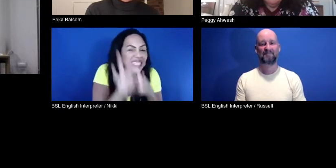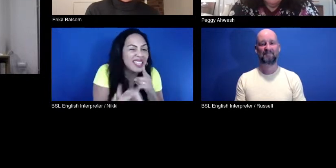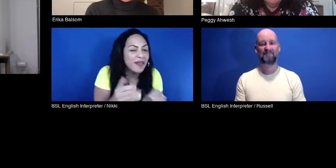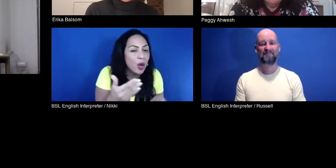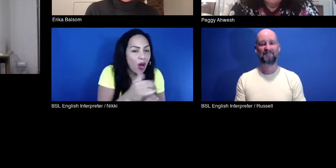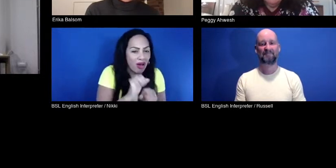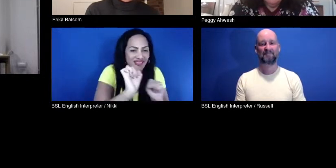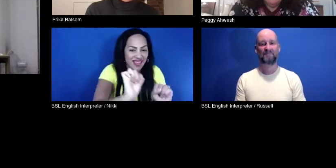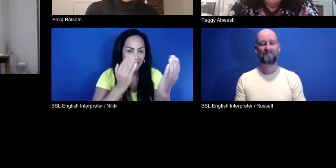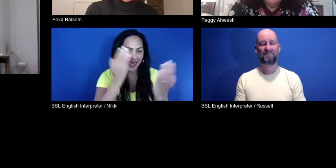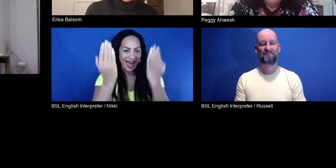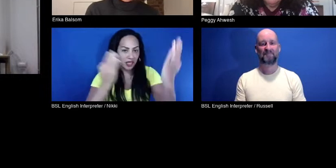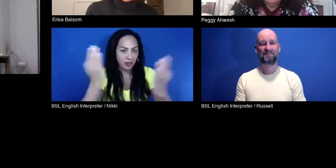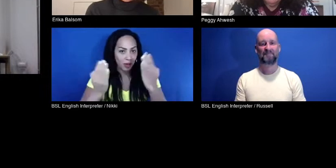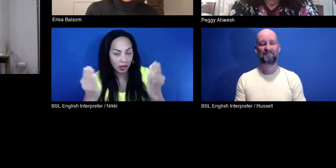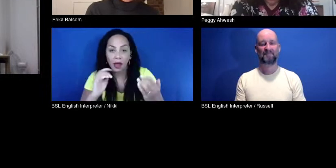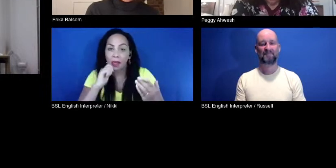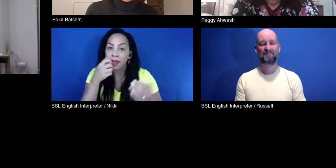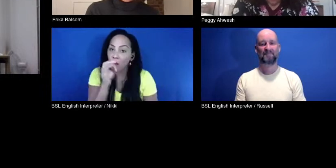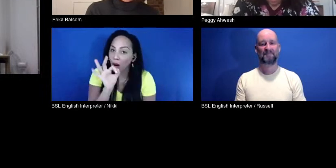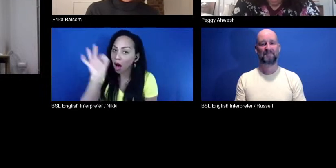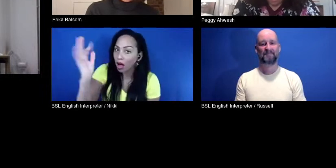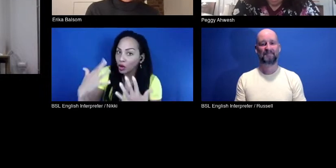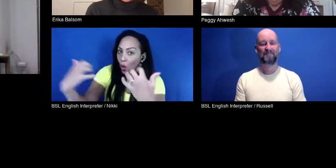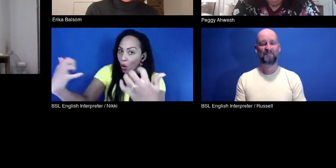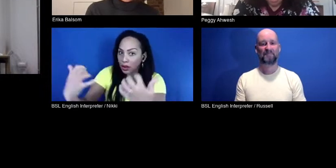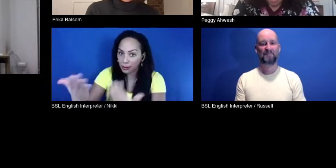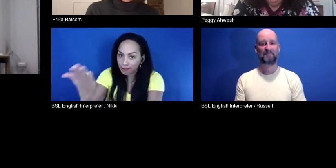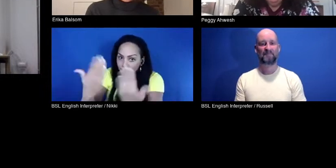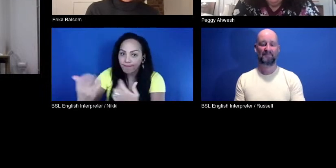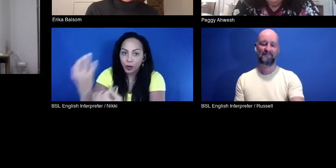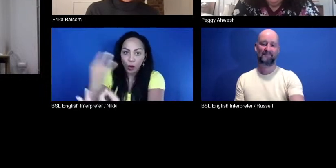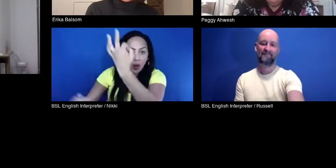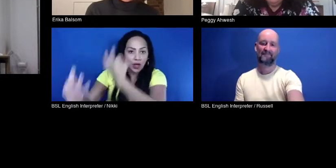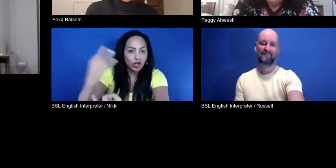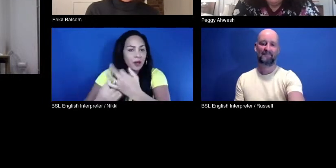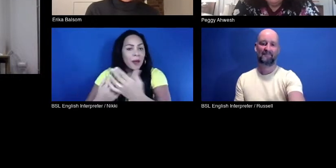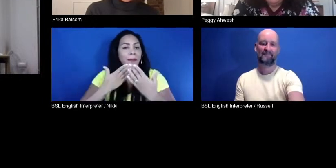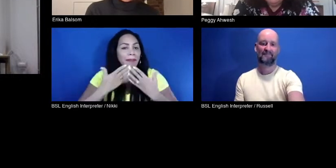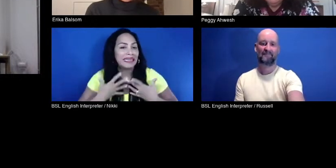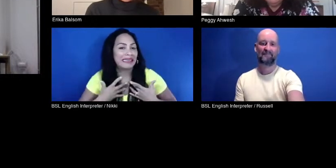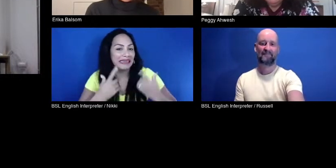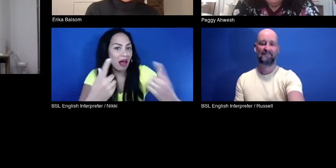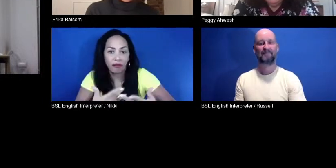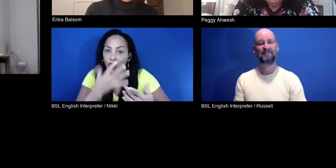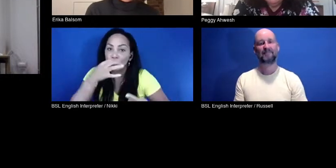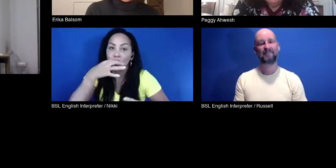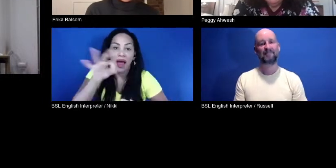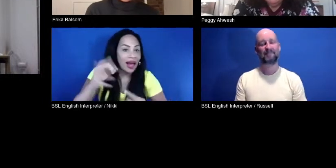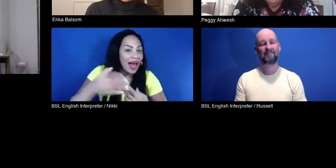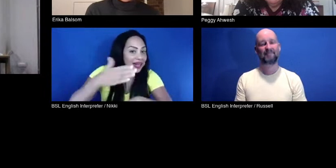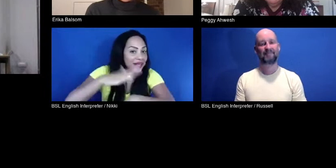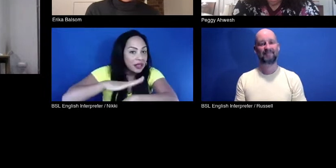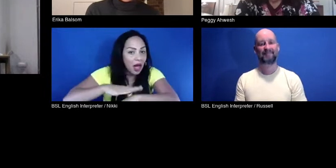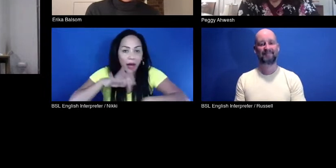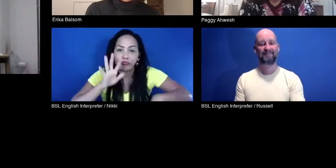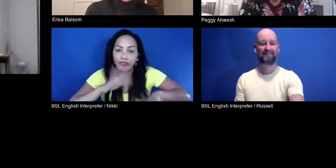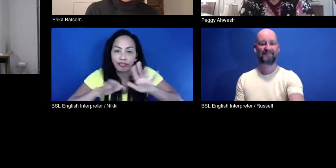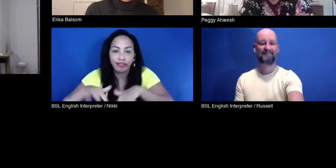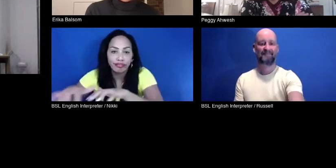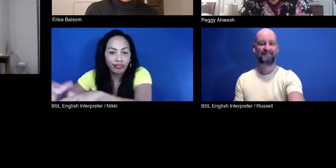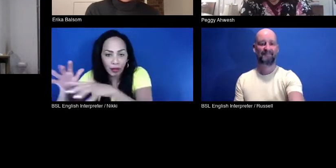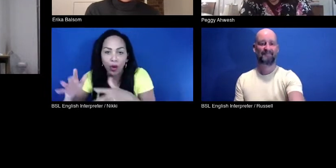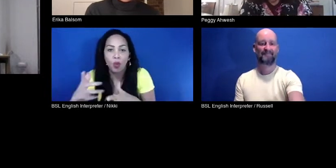take some questions from the audience. So please do feel free to pose them at any time using the chat function, and then we'll try to get through as many as